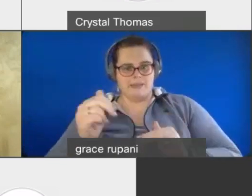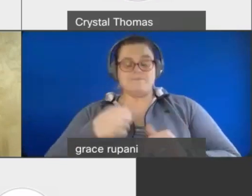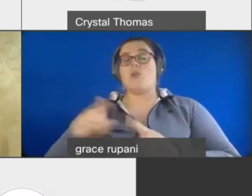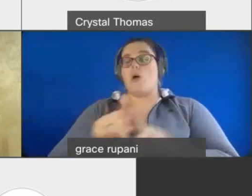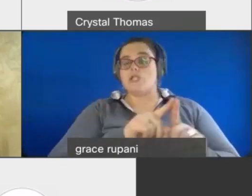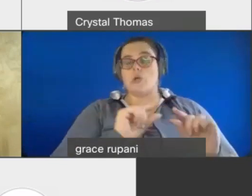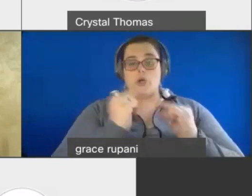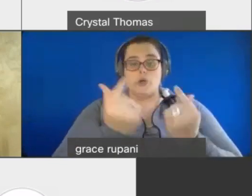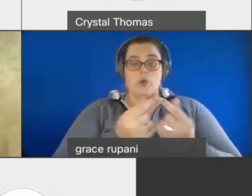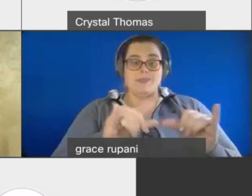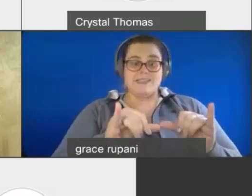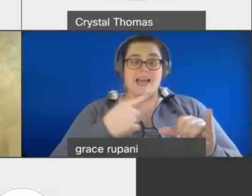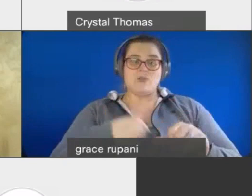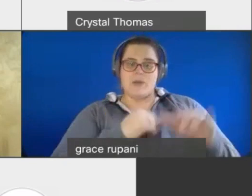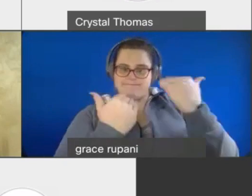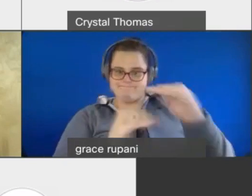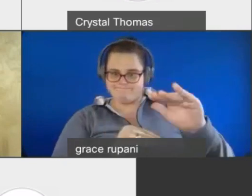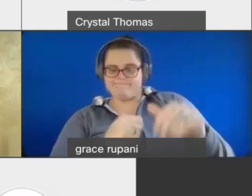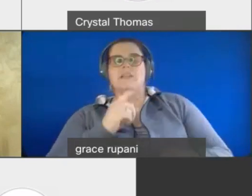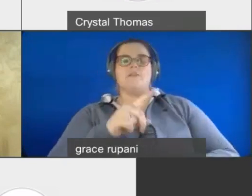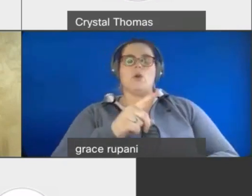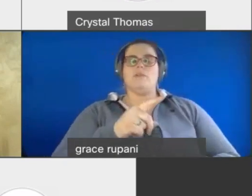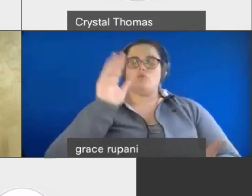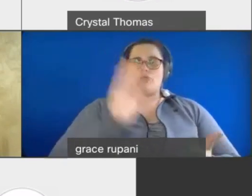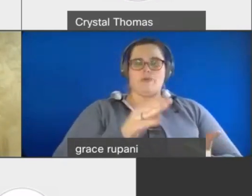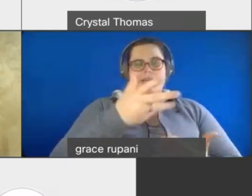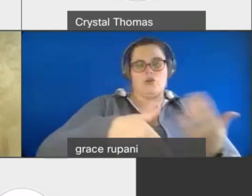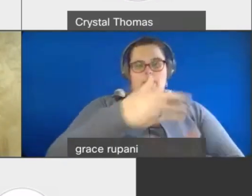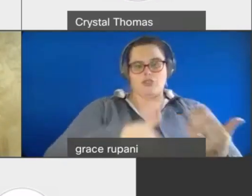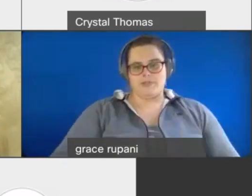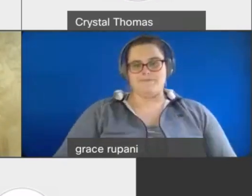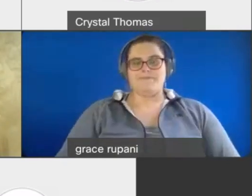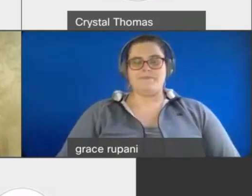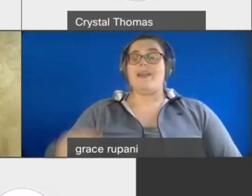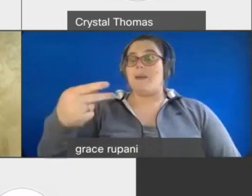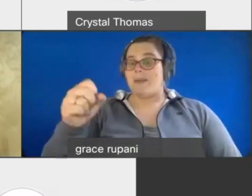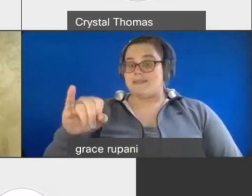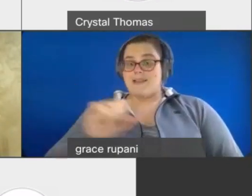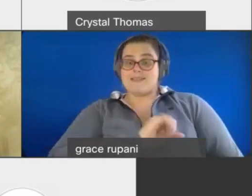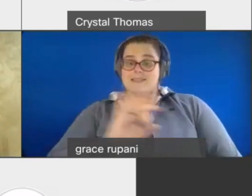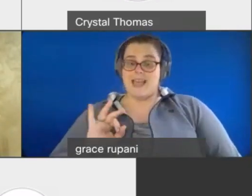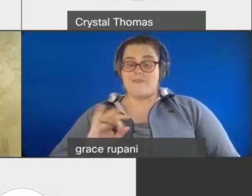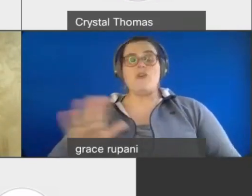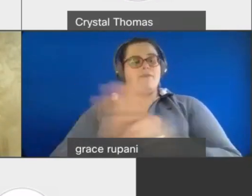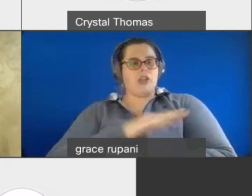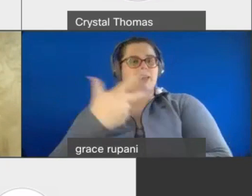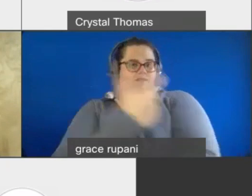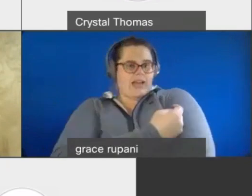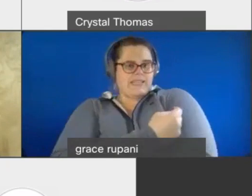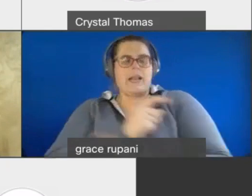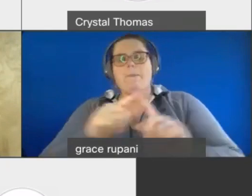limit interactions. PSI staff and the people we serve have been fully vaccinated, but we still adhere to all the